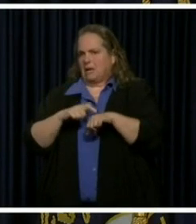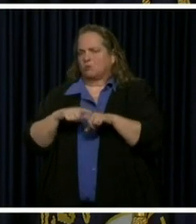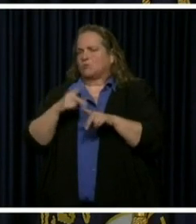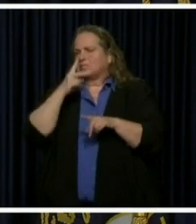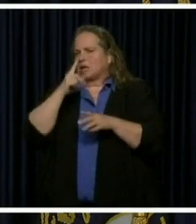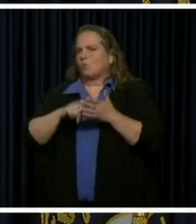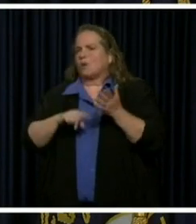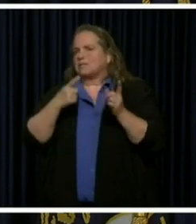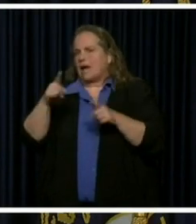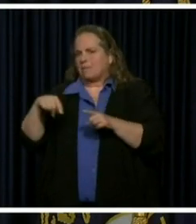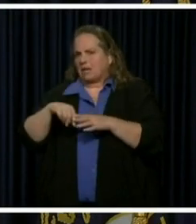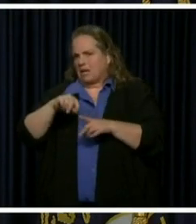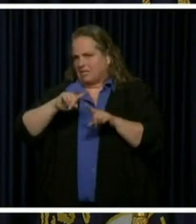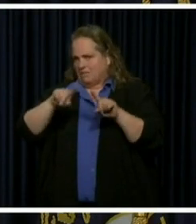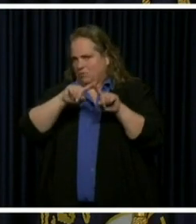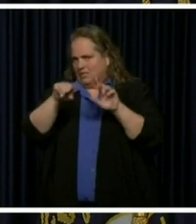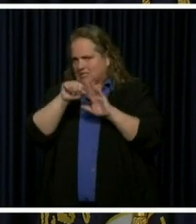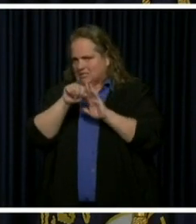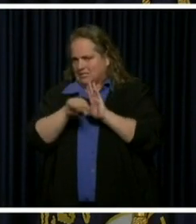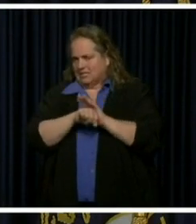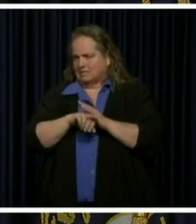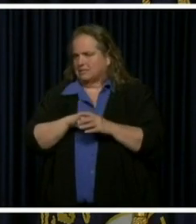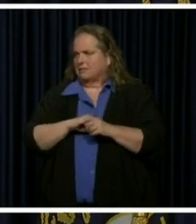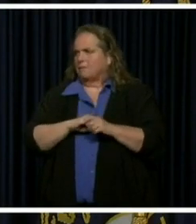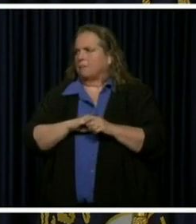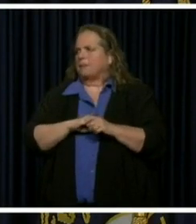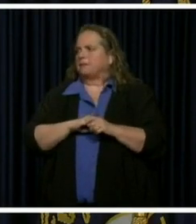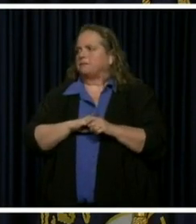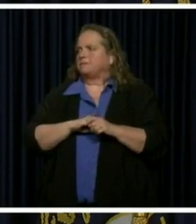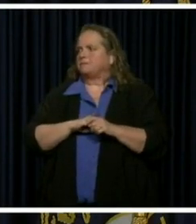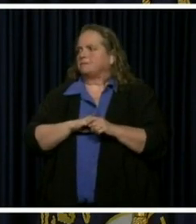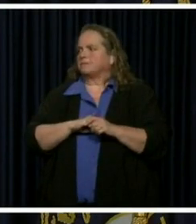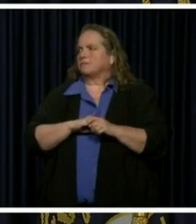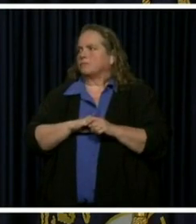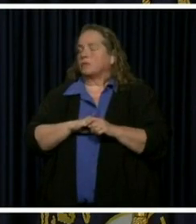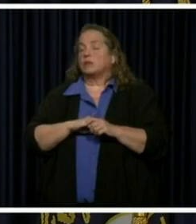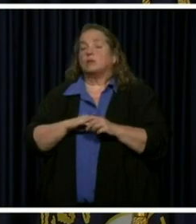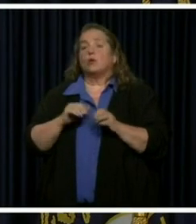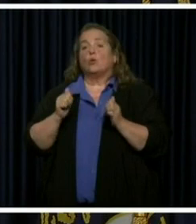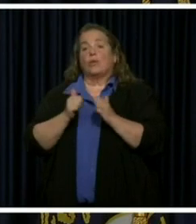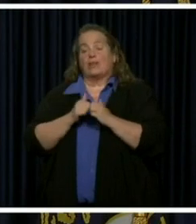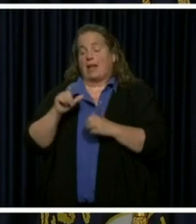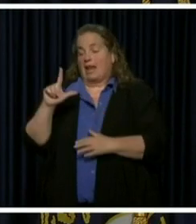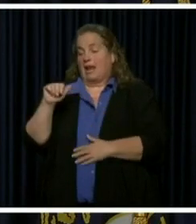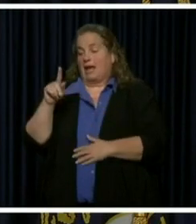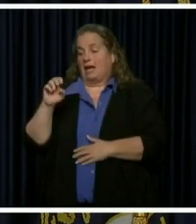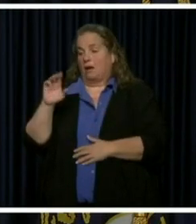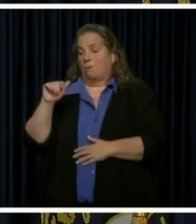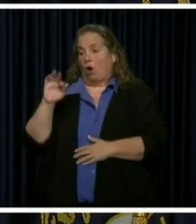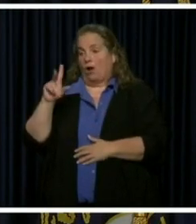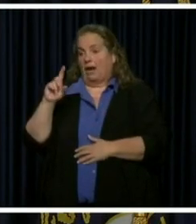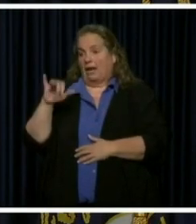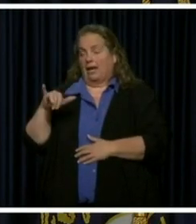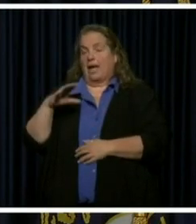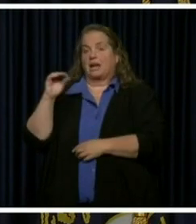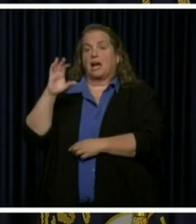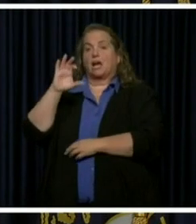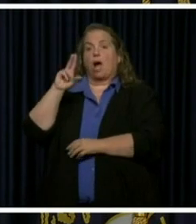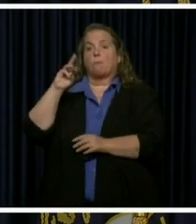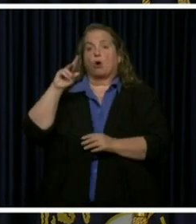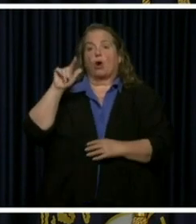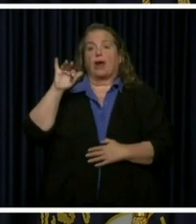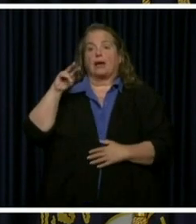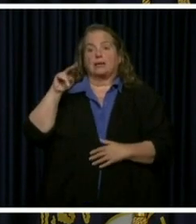other states, which we're watching very carefully. With Lake Barkley and Lake Cumberland continuing to remain closed to house low